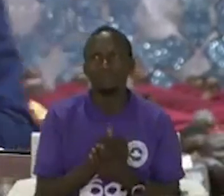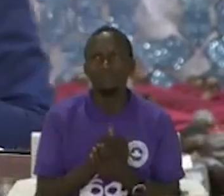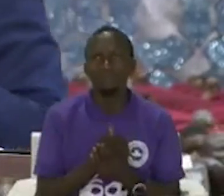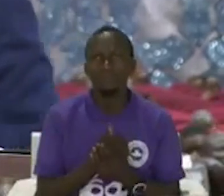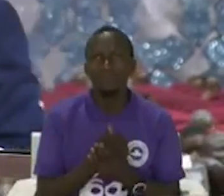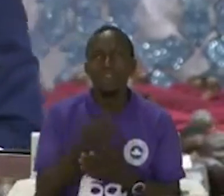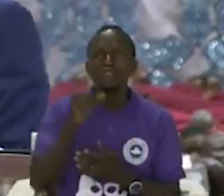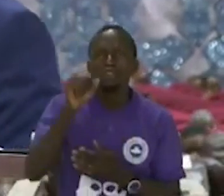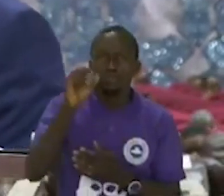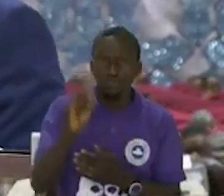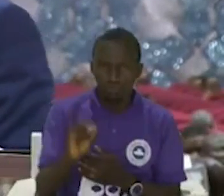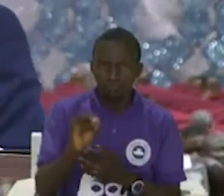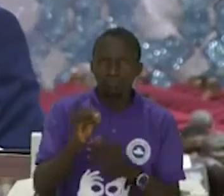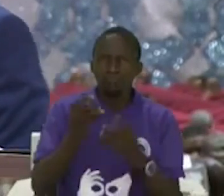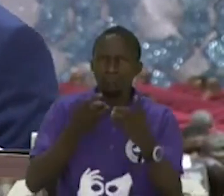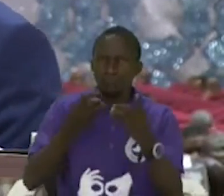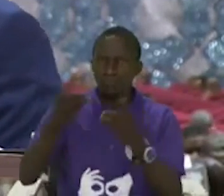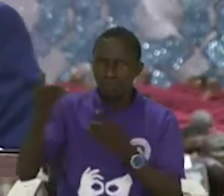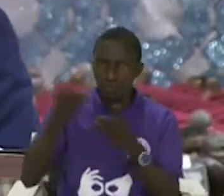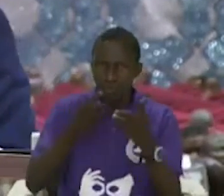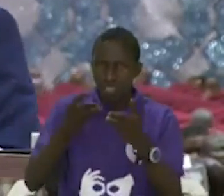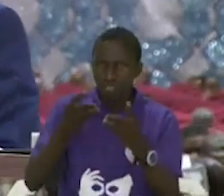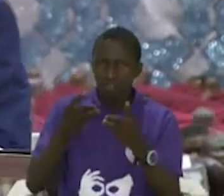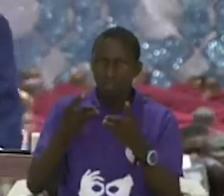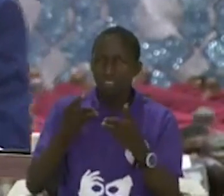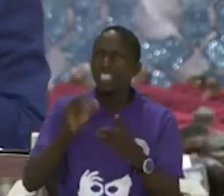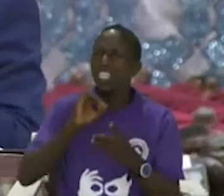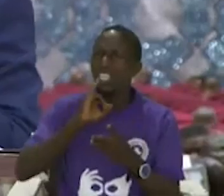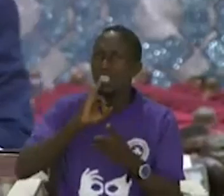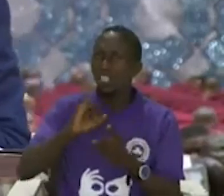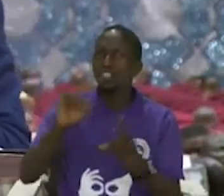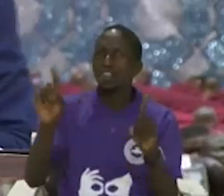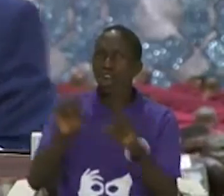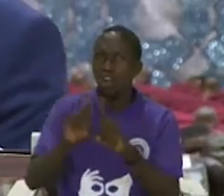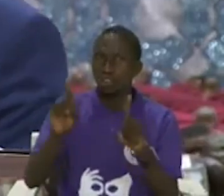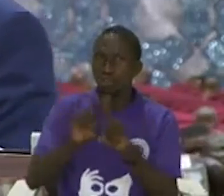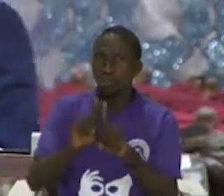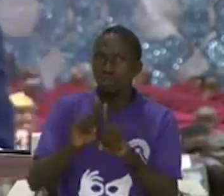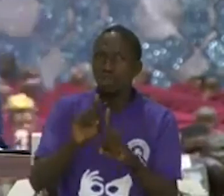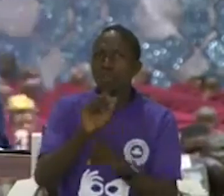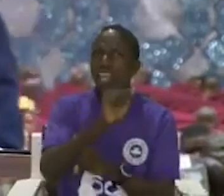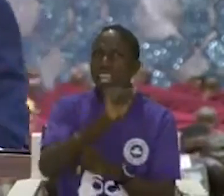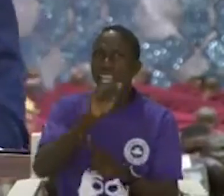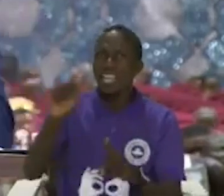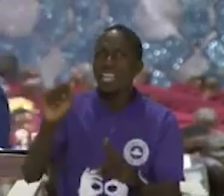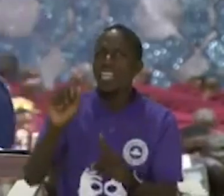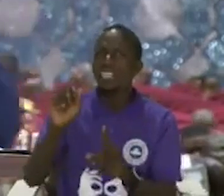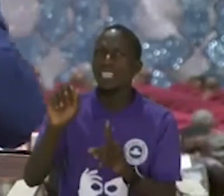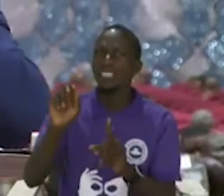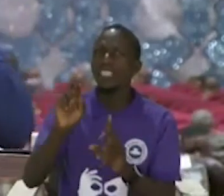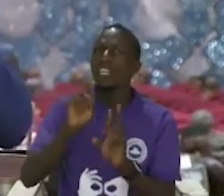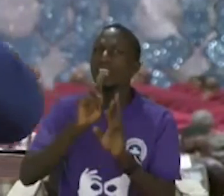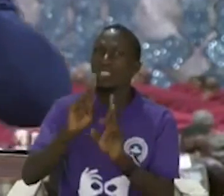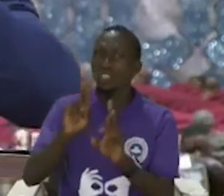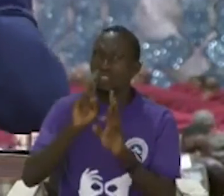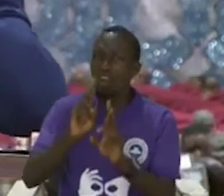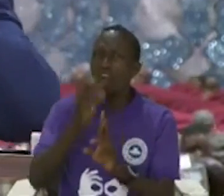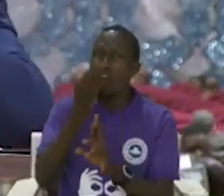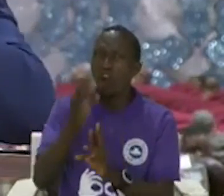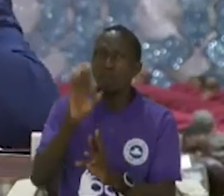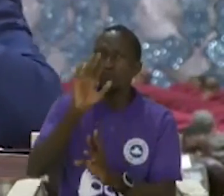So, dominion is also a resultant of your deeper knowledge